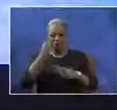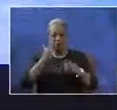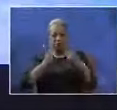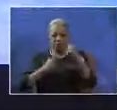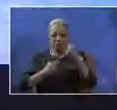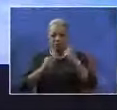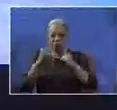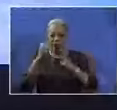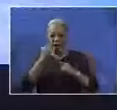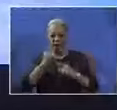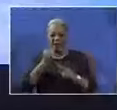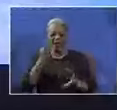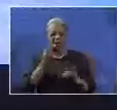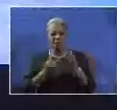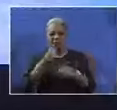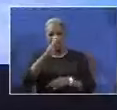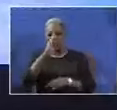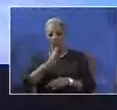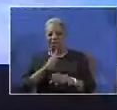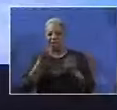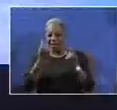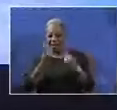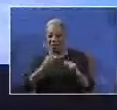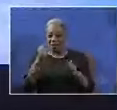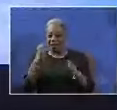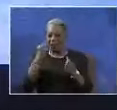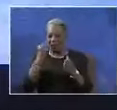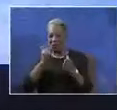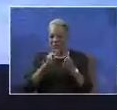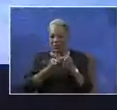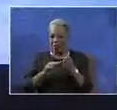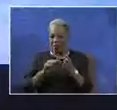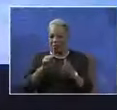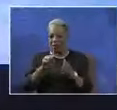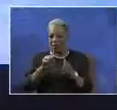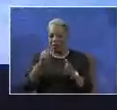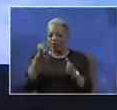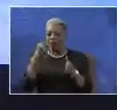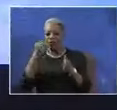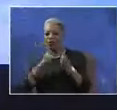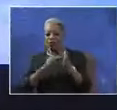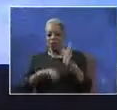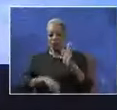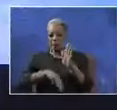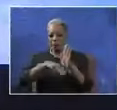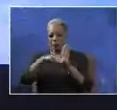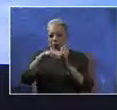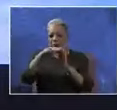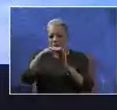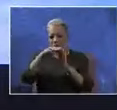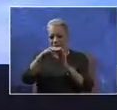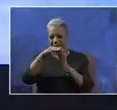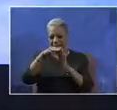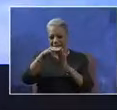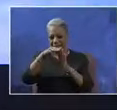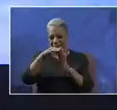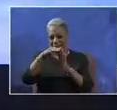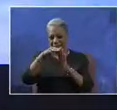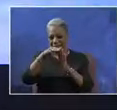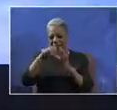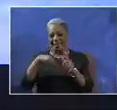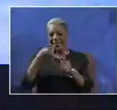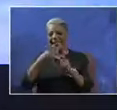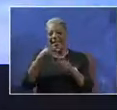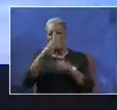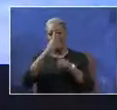that God is using the trouble to inspect you to see how mature you are, how you handle things? And then God